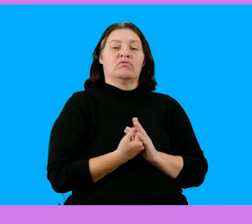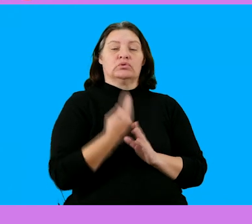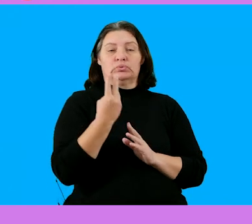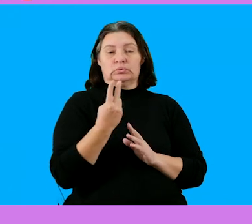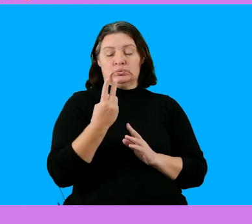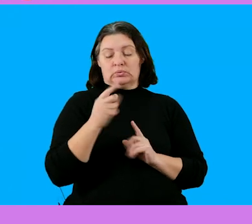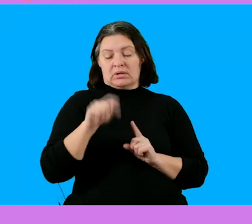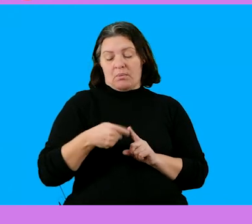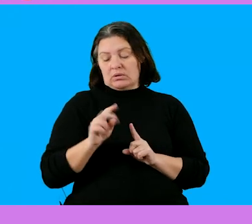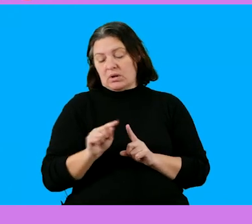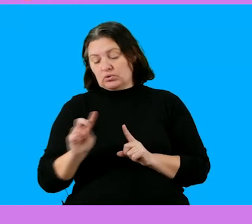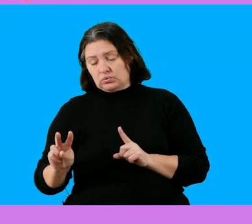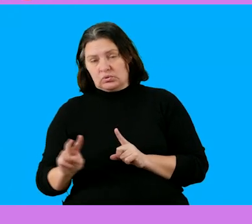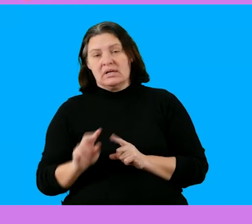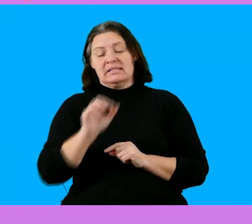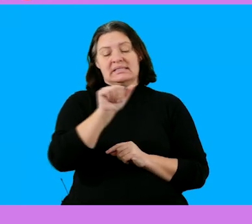2 decimal places,